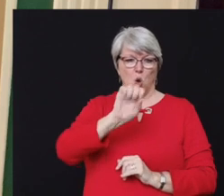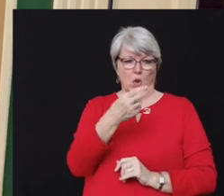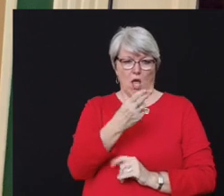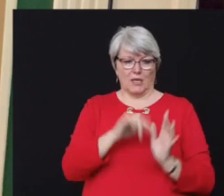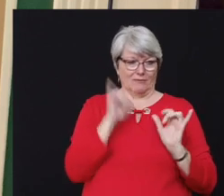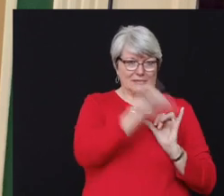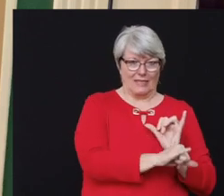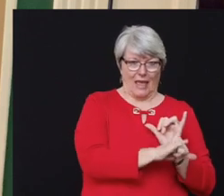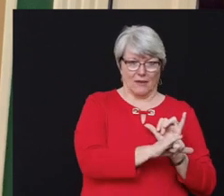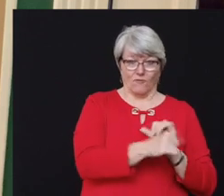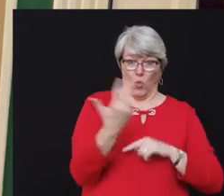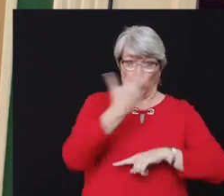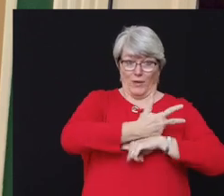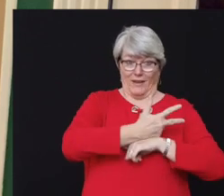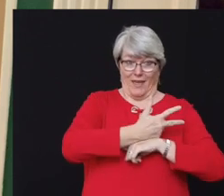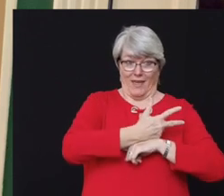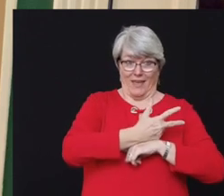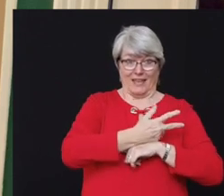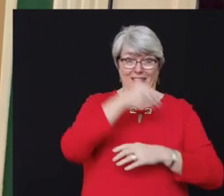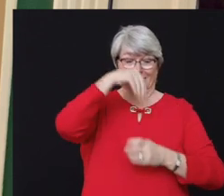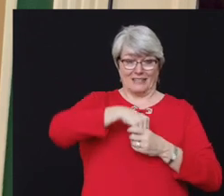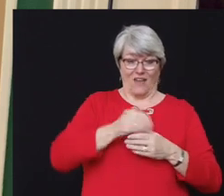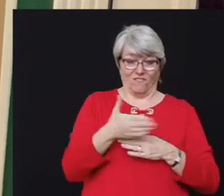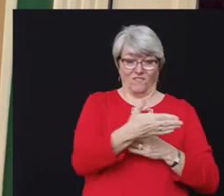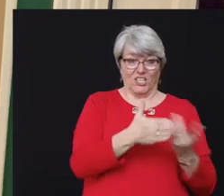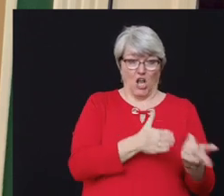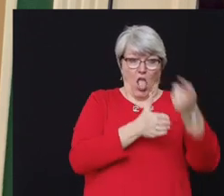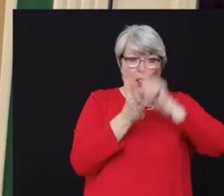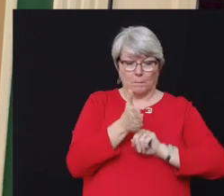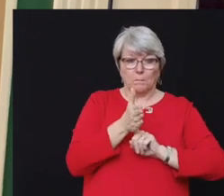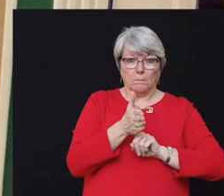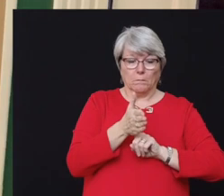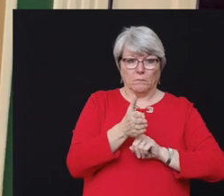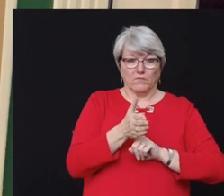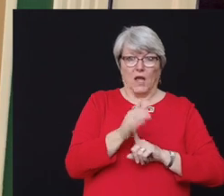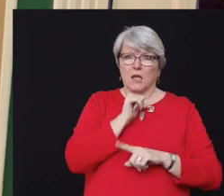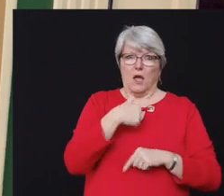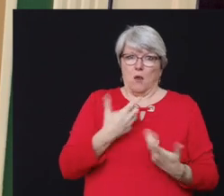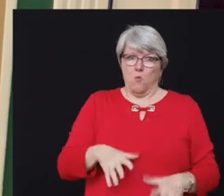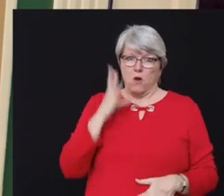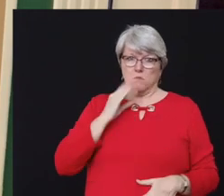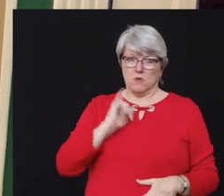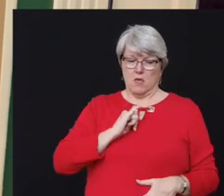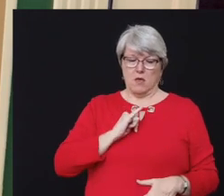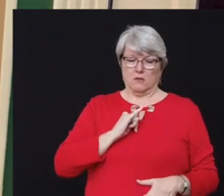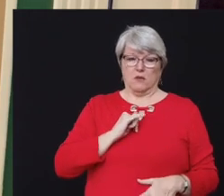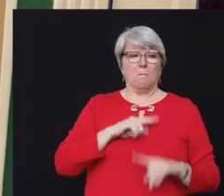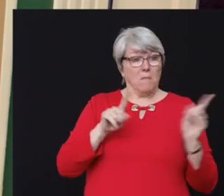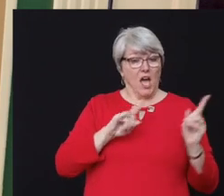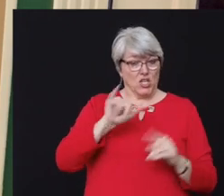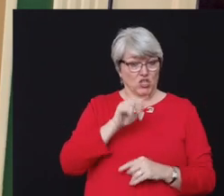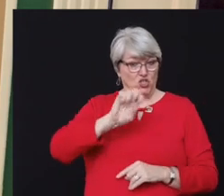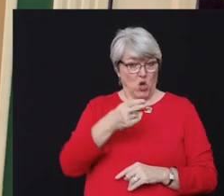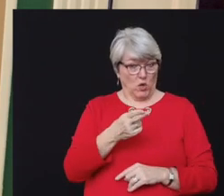place. 3 days and three nights in the belly of a fish. Not something I'd like to experience, but like us, Jonah